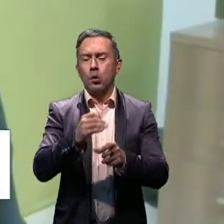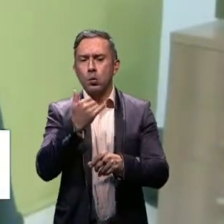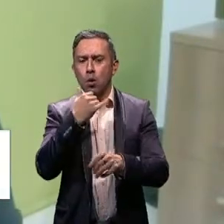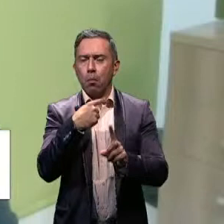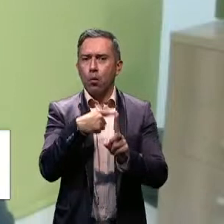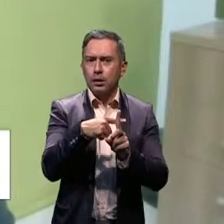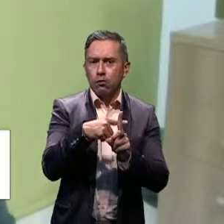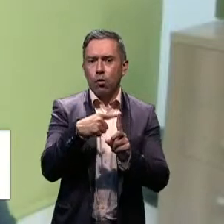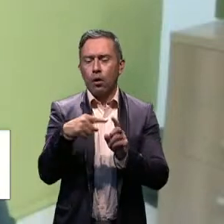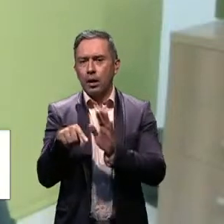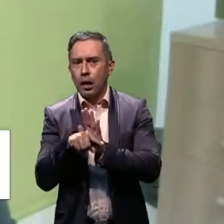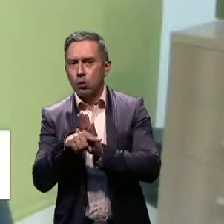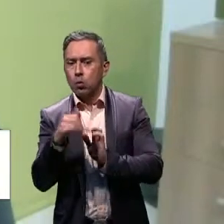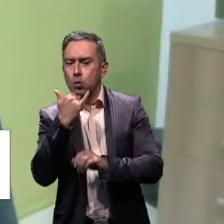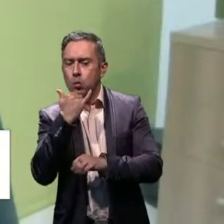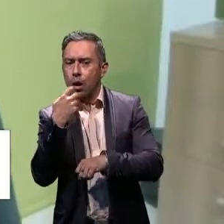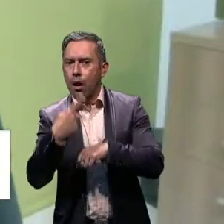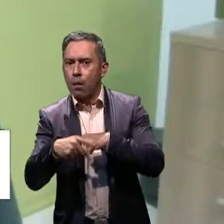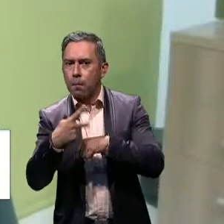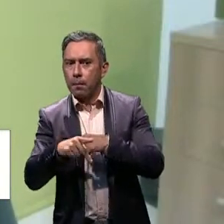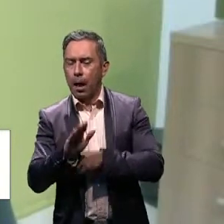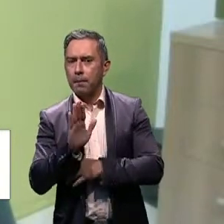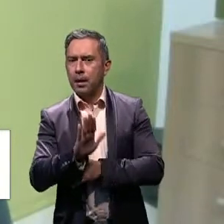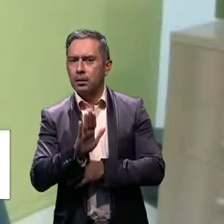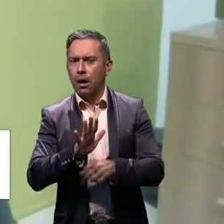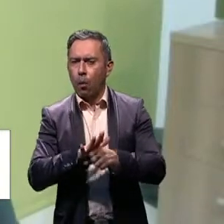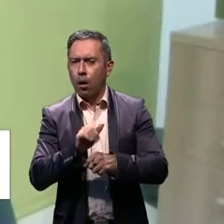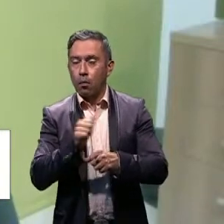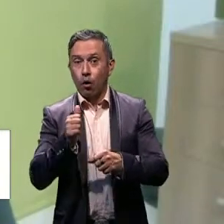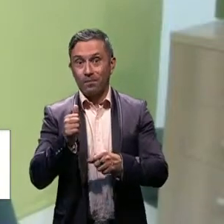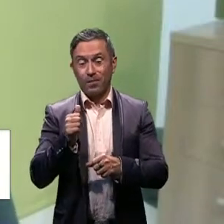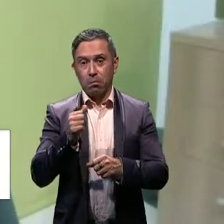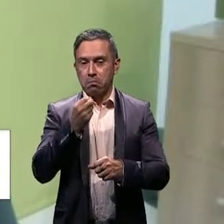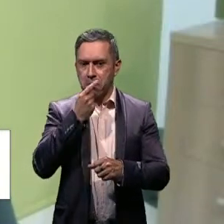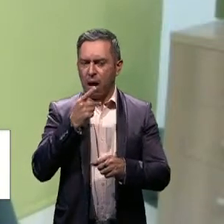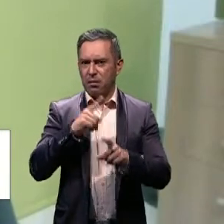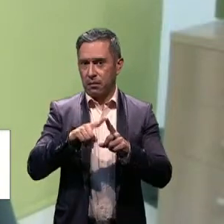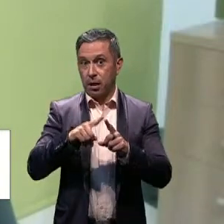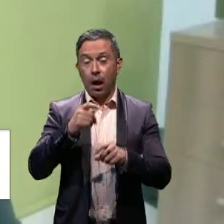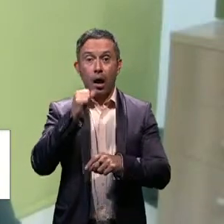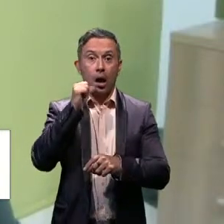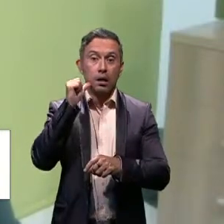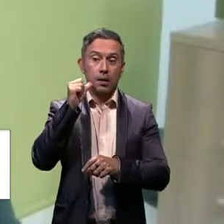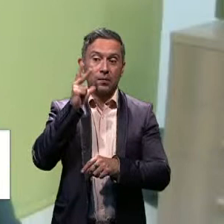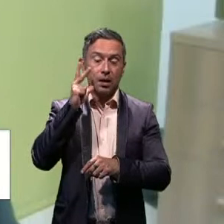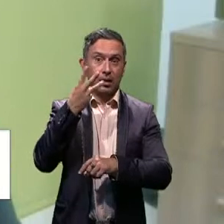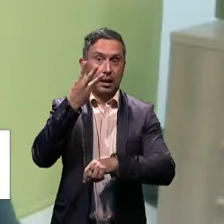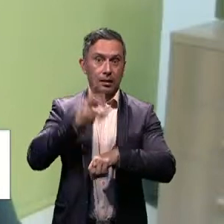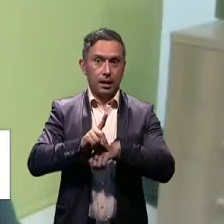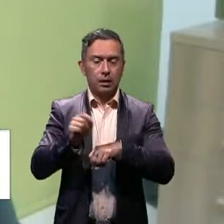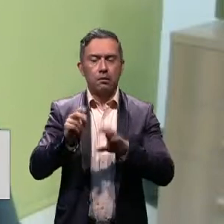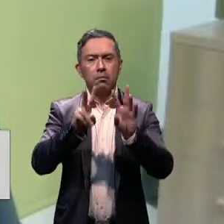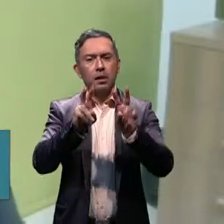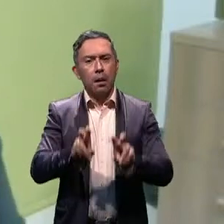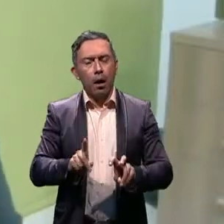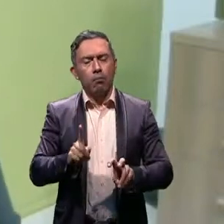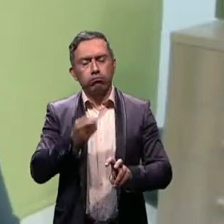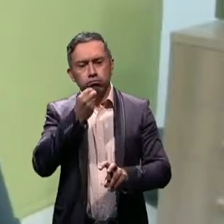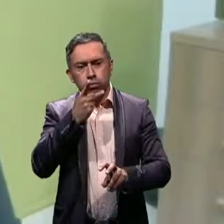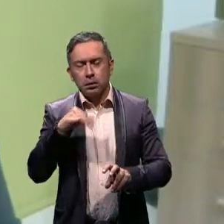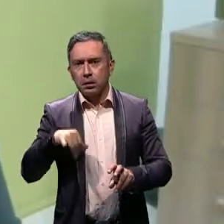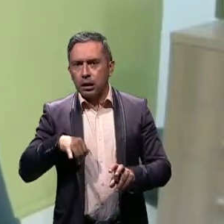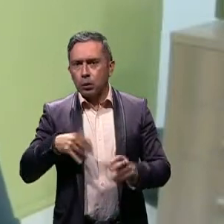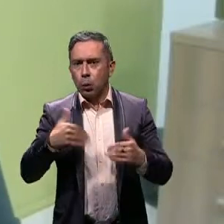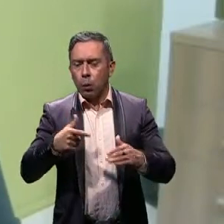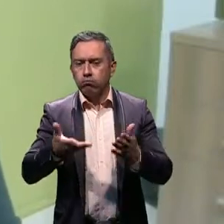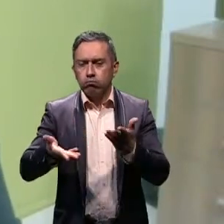the electoral democracy, the progress, the backsliding, etc., and very important topics that have been